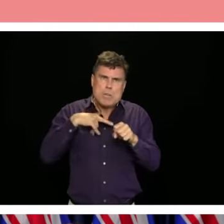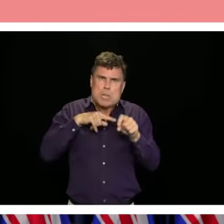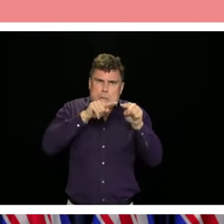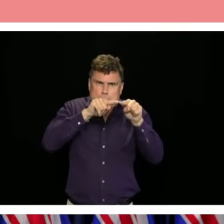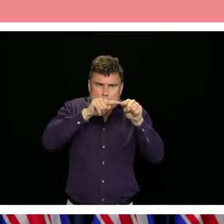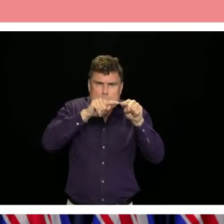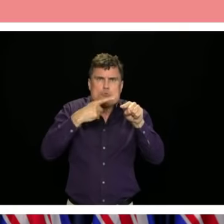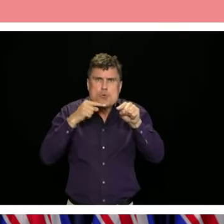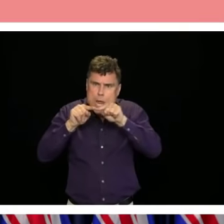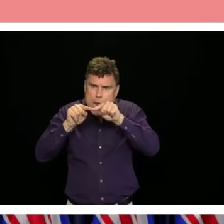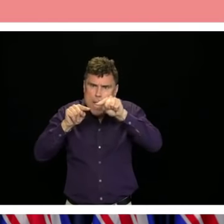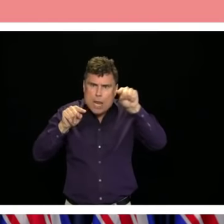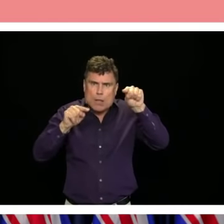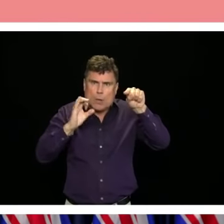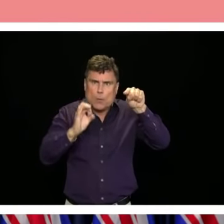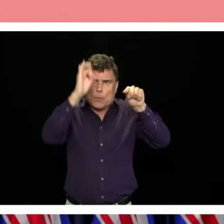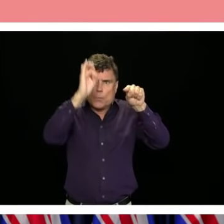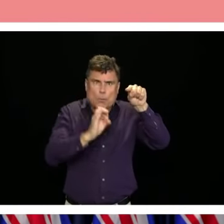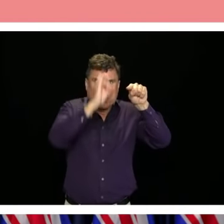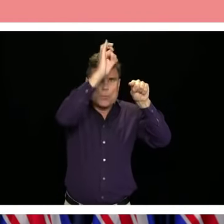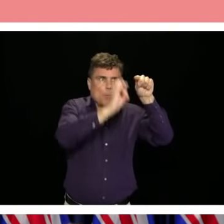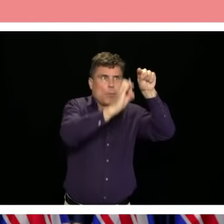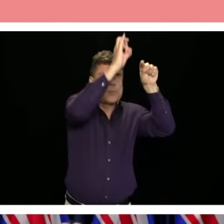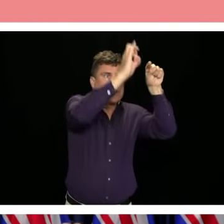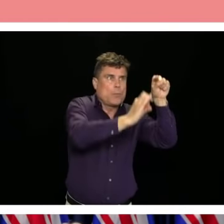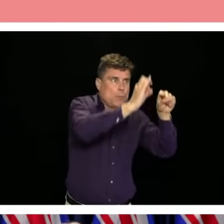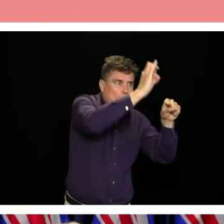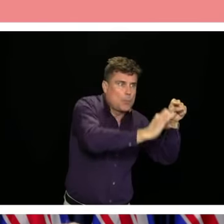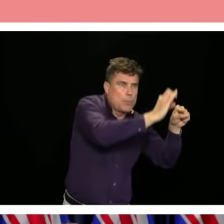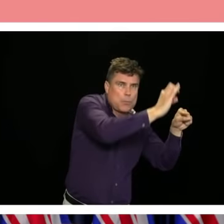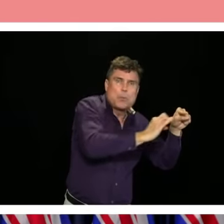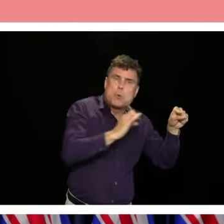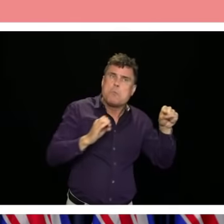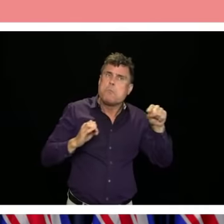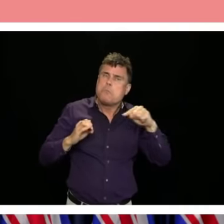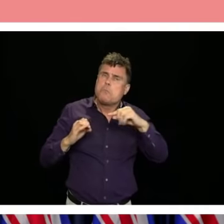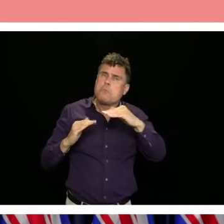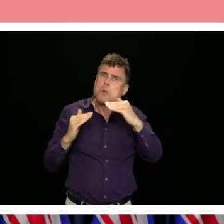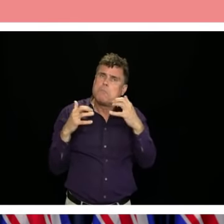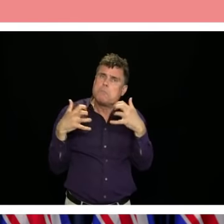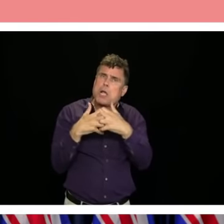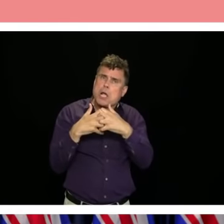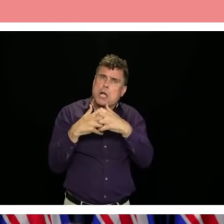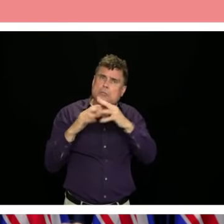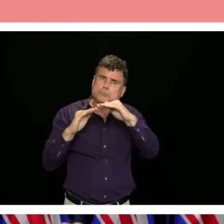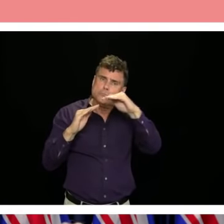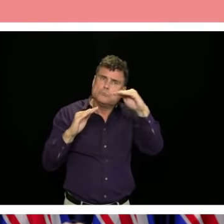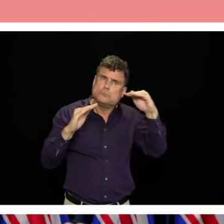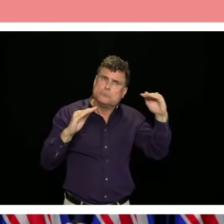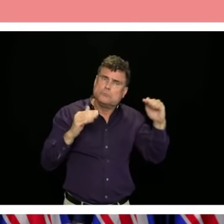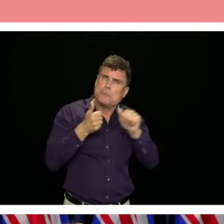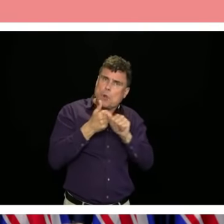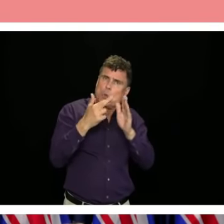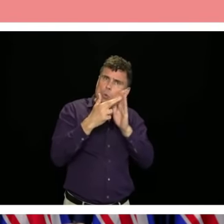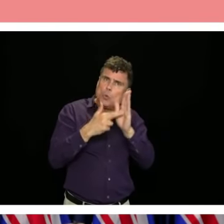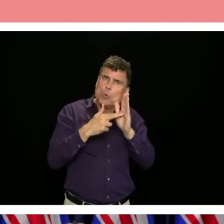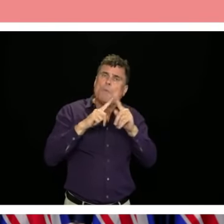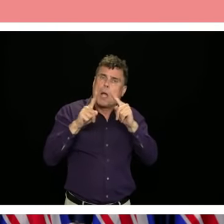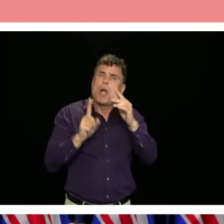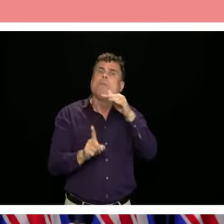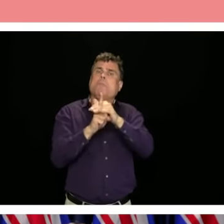plotted against the model, and it does suggest that our continued declines in transmission, and